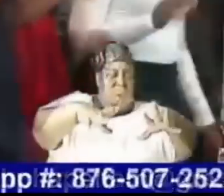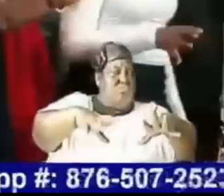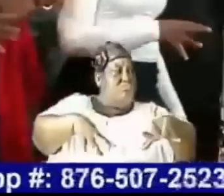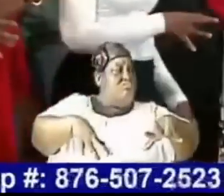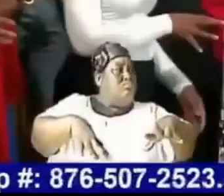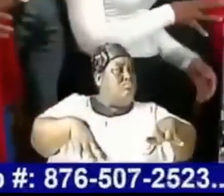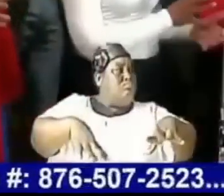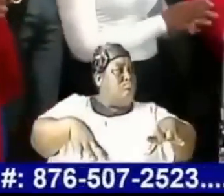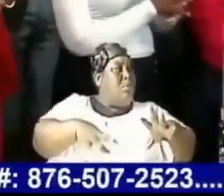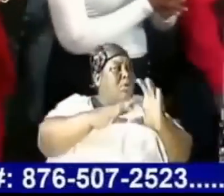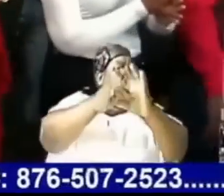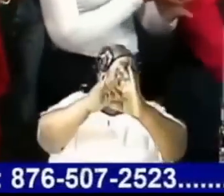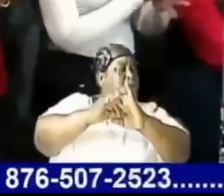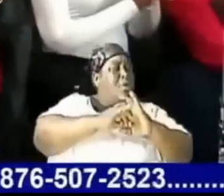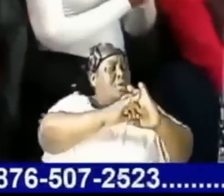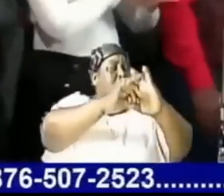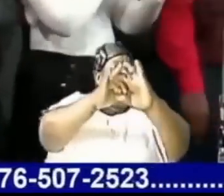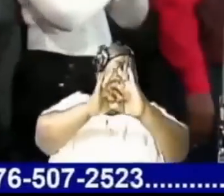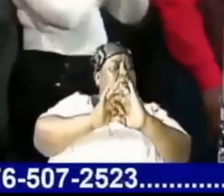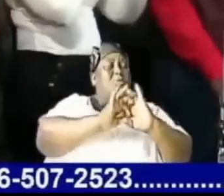blessed.